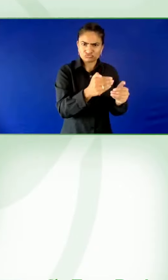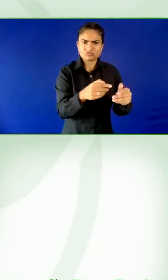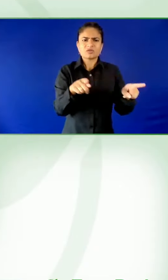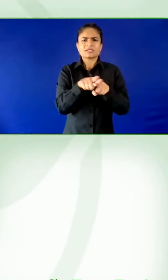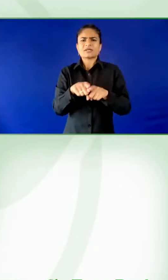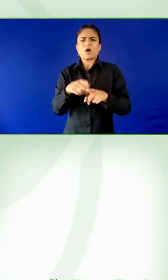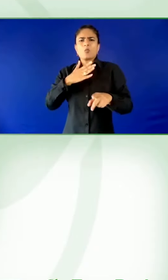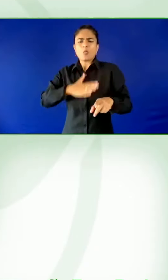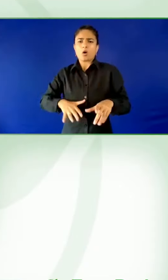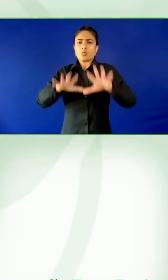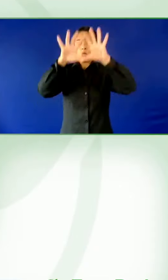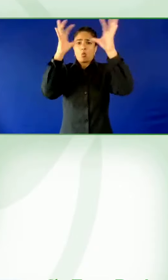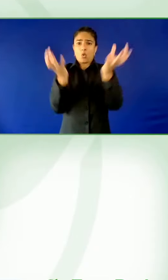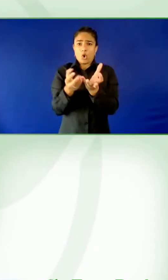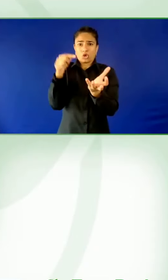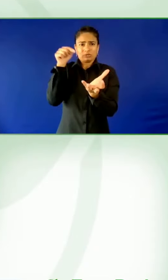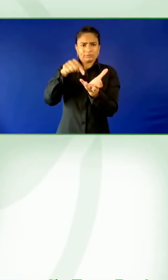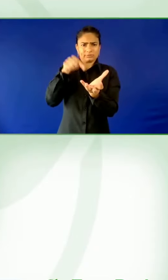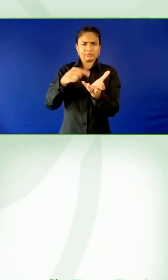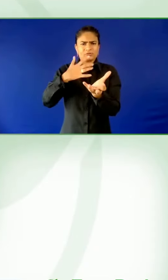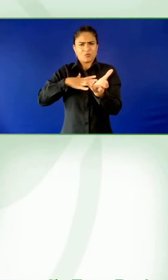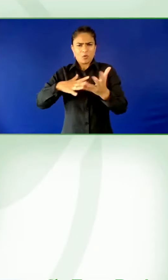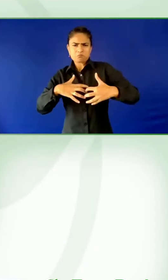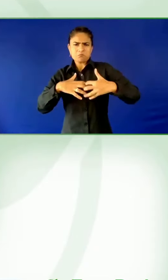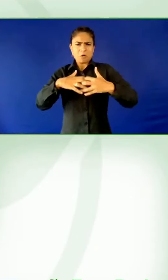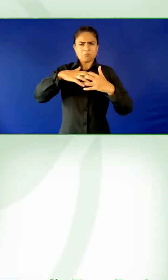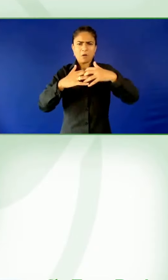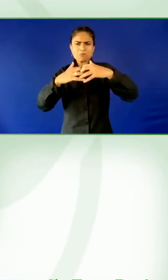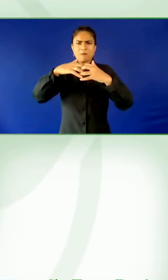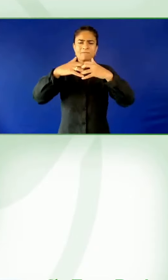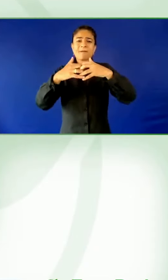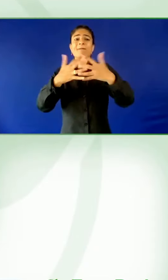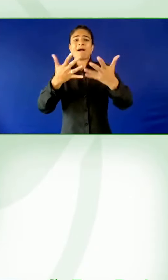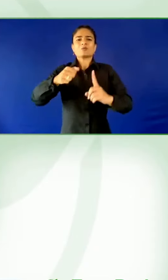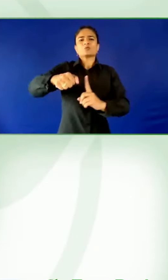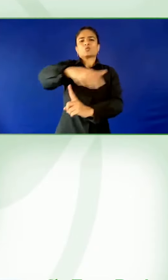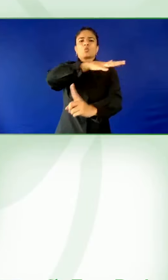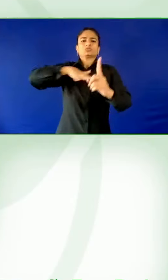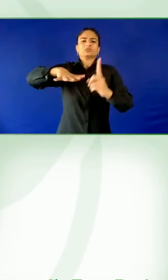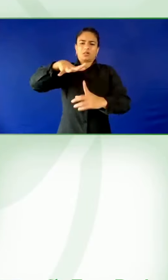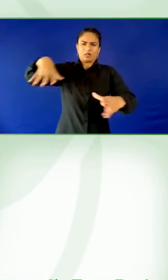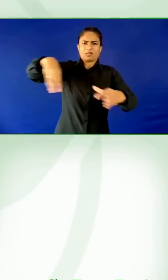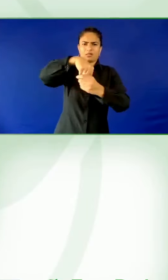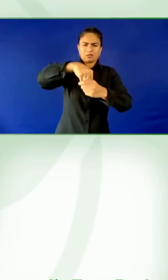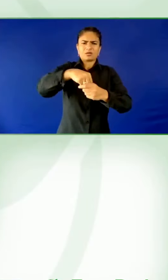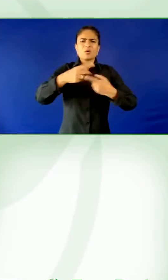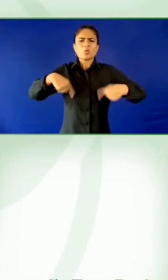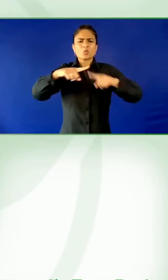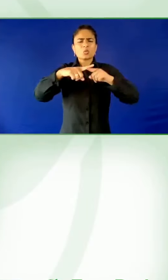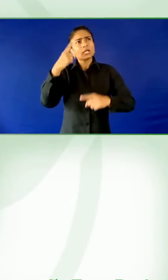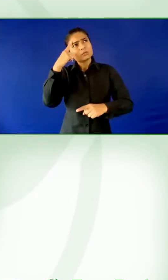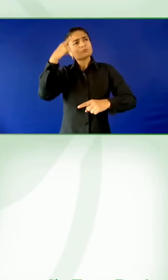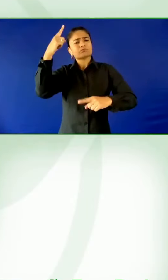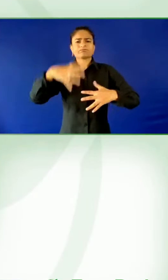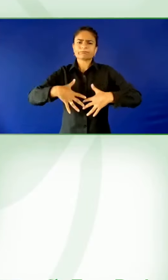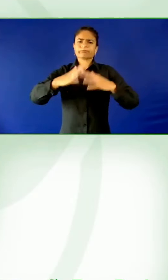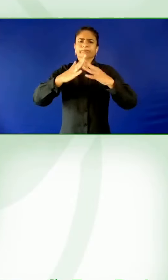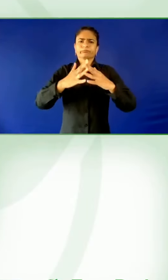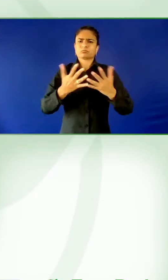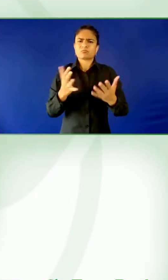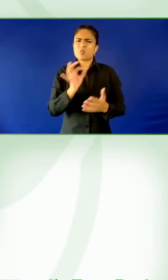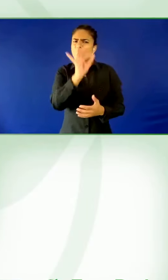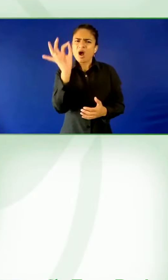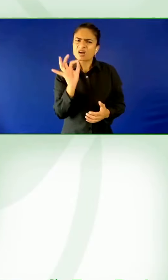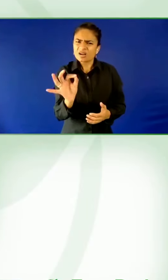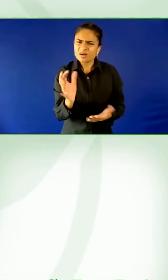Light for the World is an organization that supports and promotes disability inclusion in developing countries. And